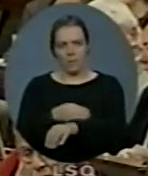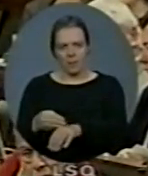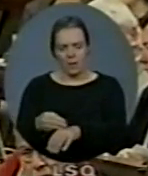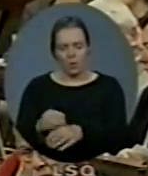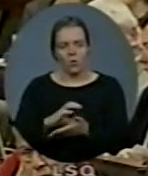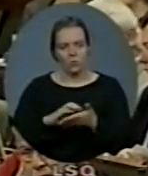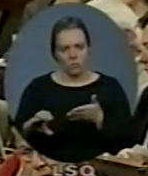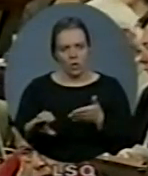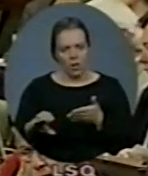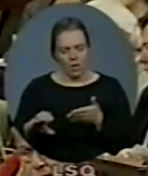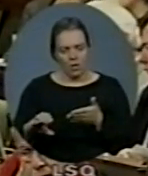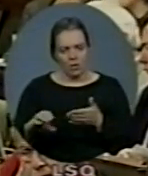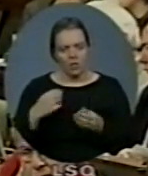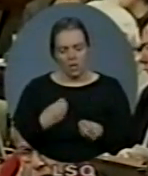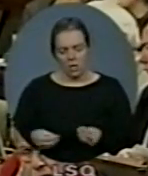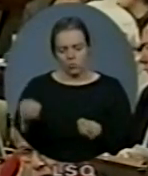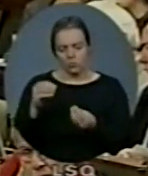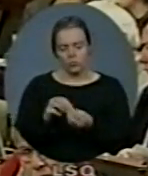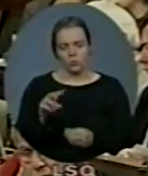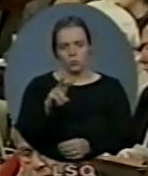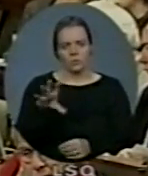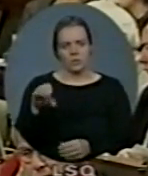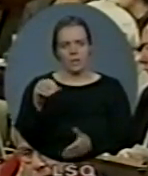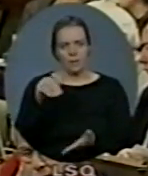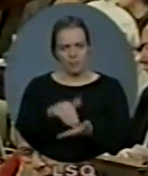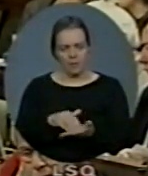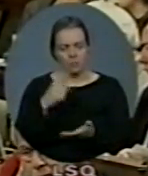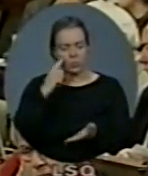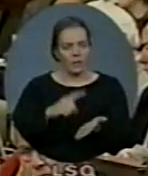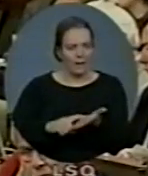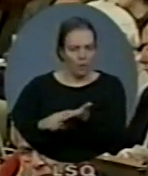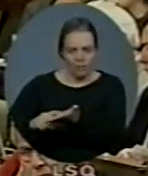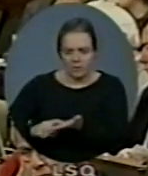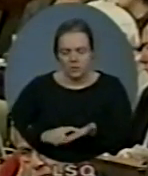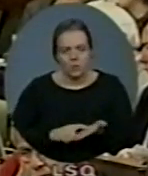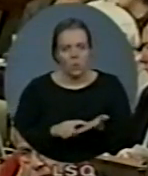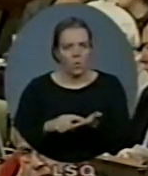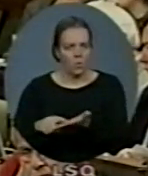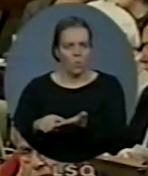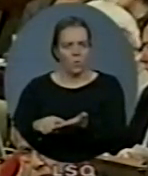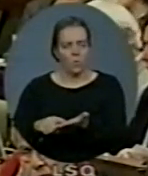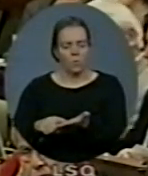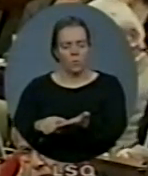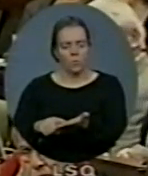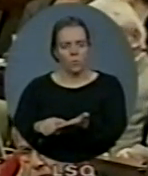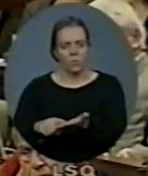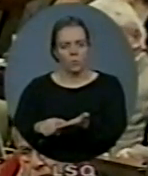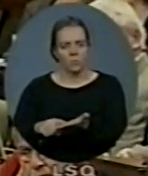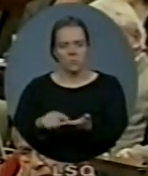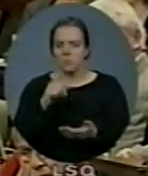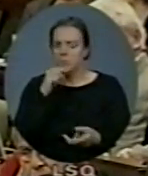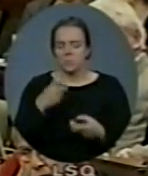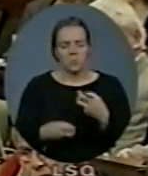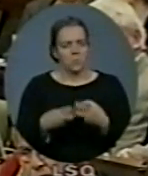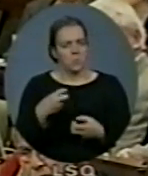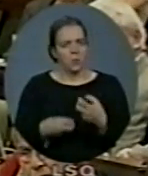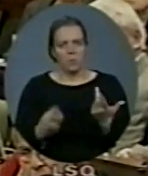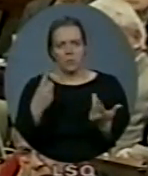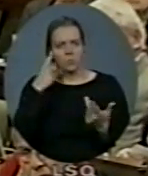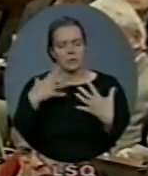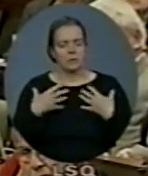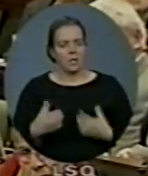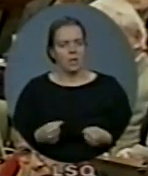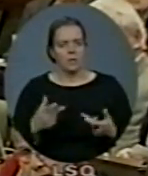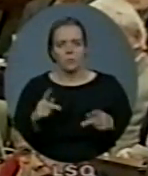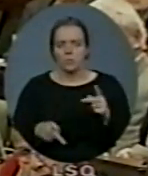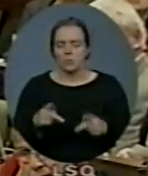another $250,000 to help with some renovations that they wanted to have done. Mr. Speaker, there are no health concerns in that particular school, and of